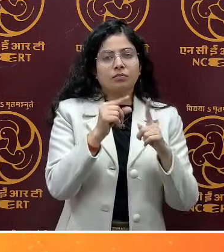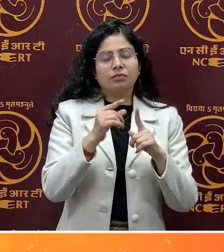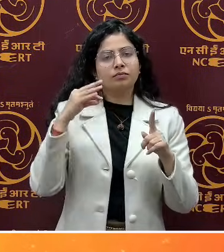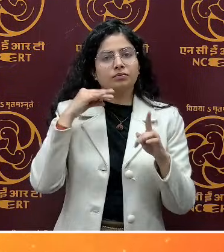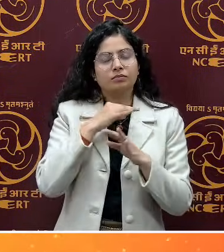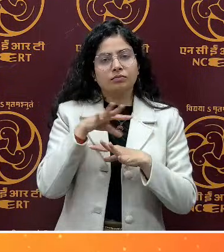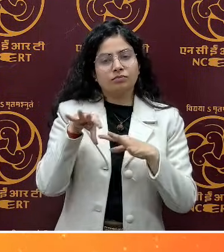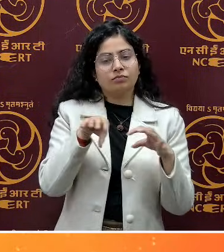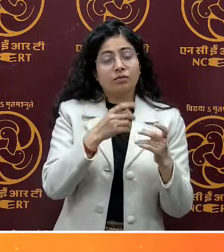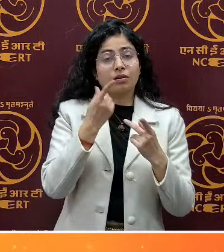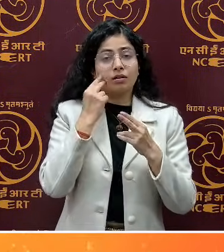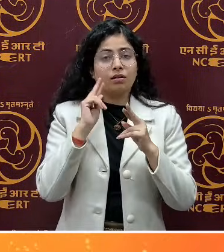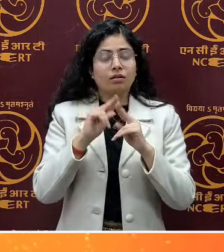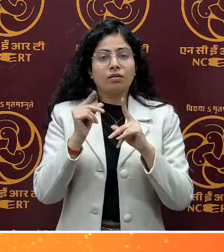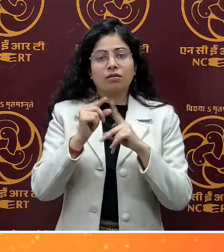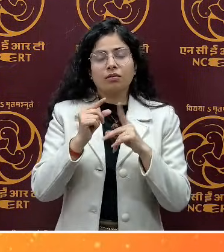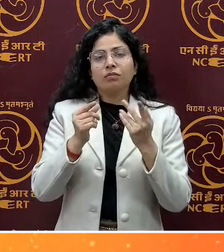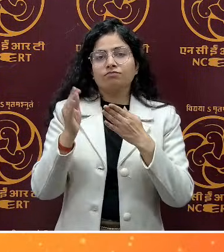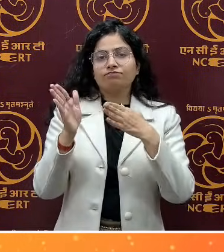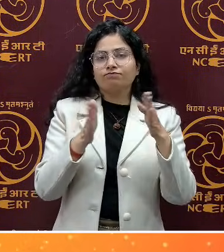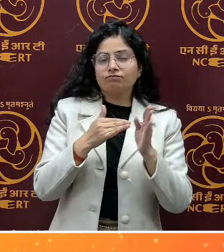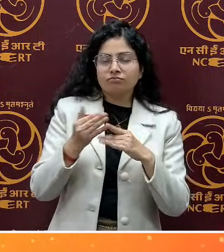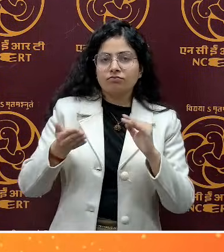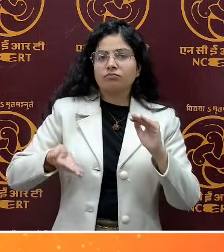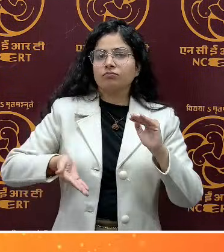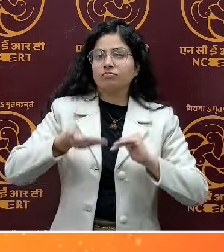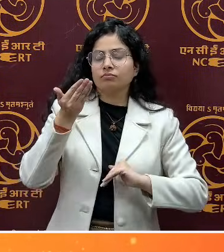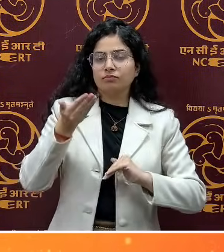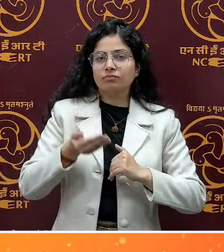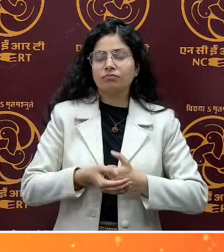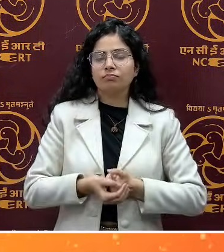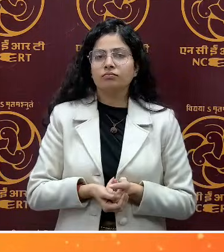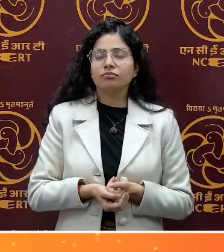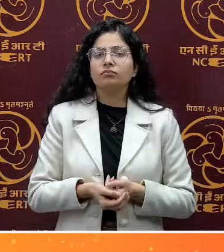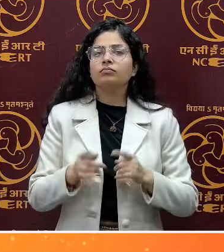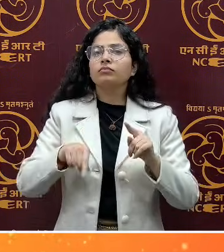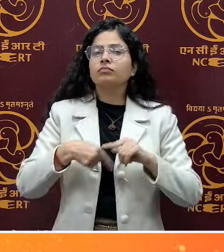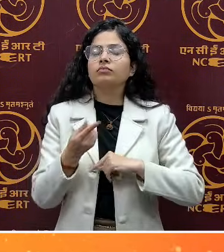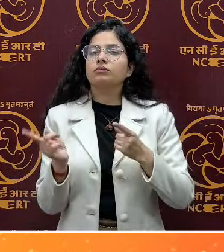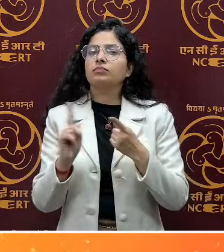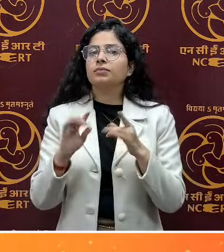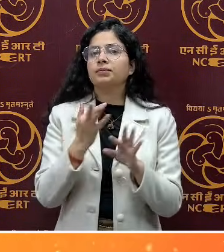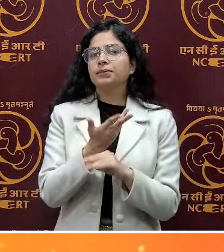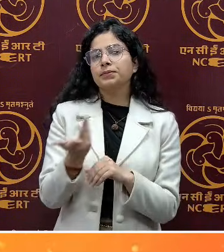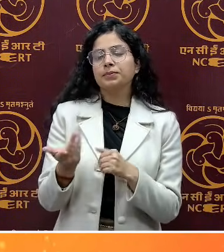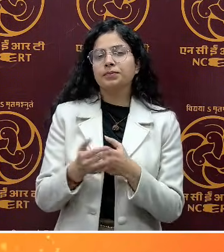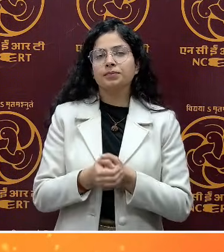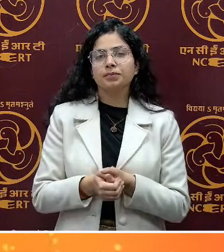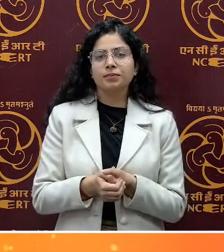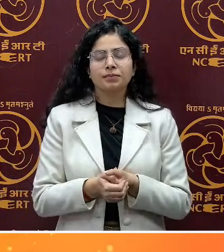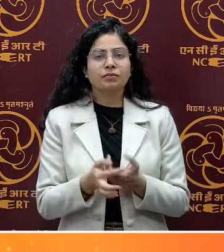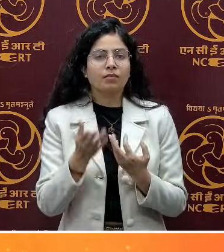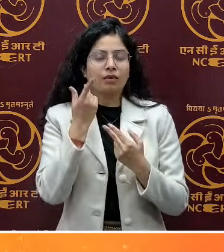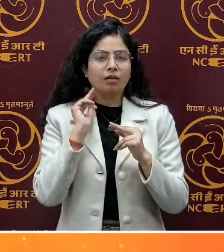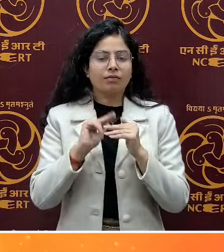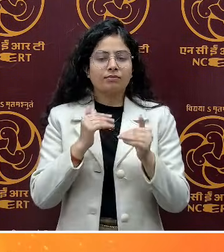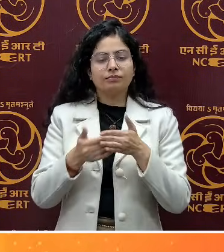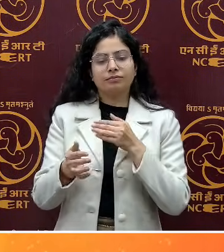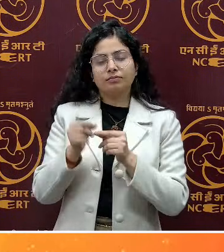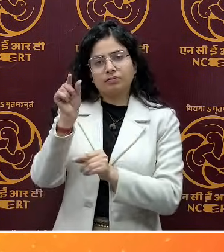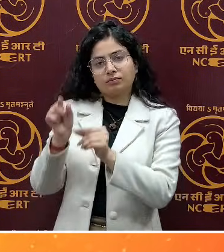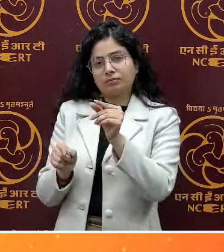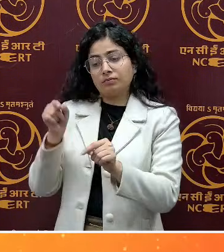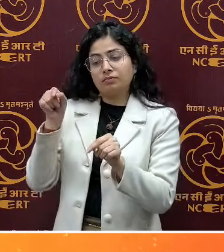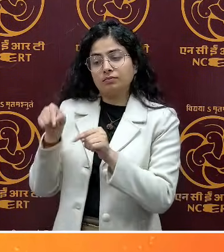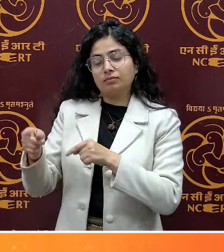but once the pollution is increasing, right, so what will happen? Even the population which is